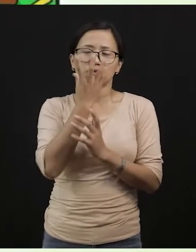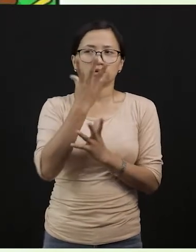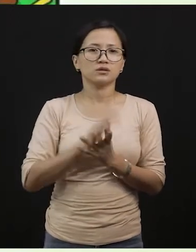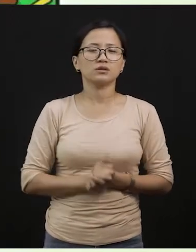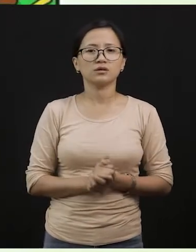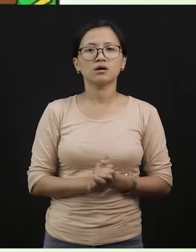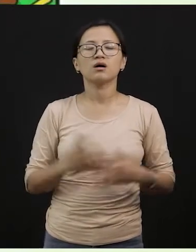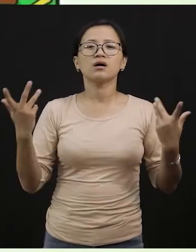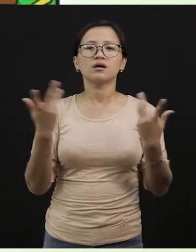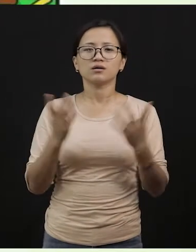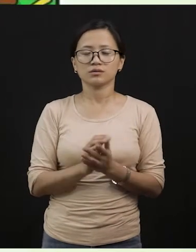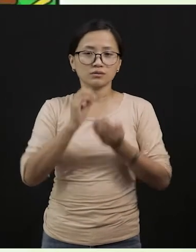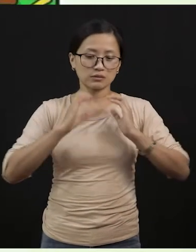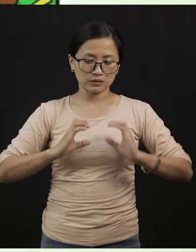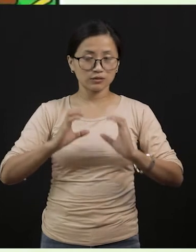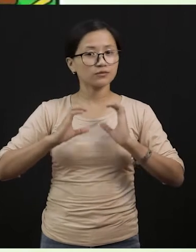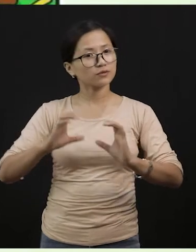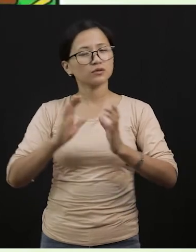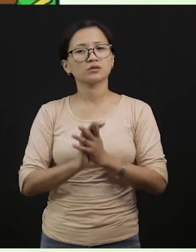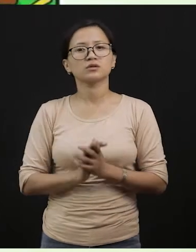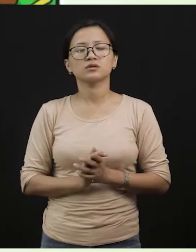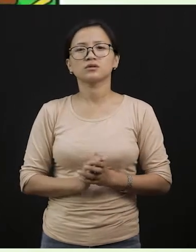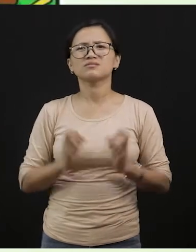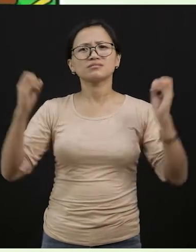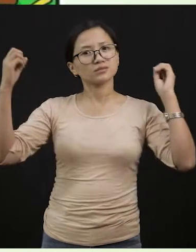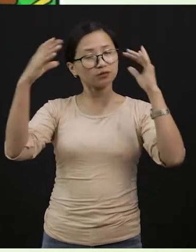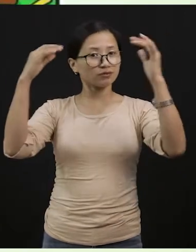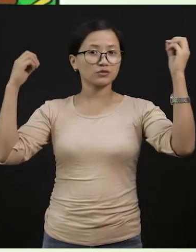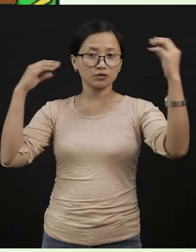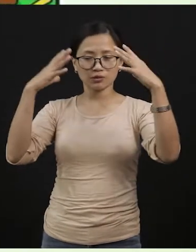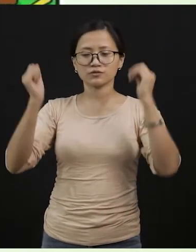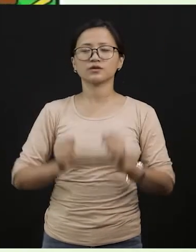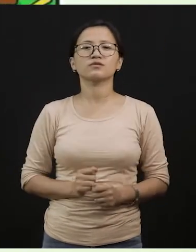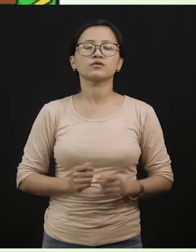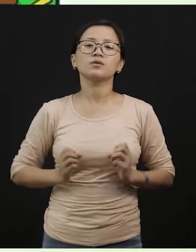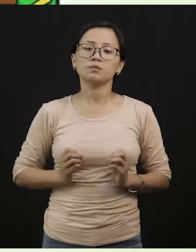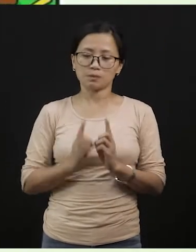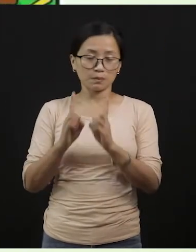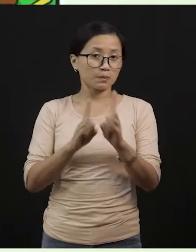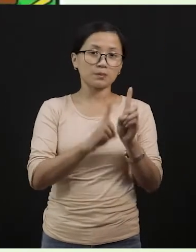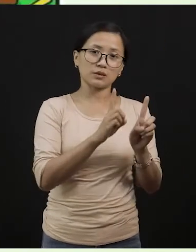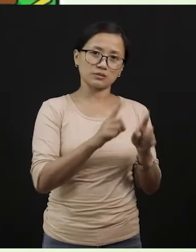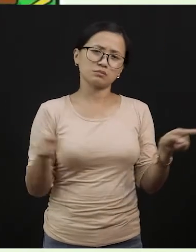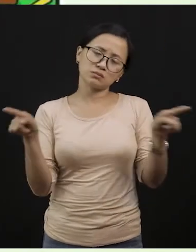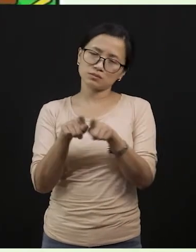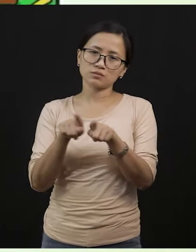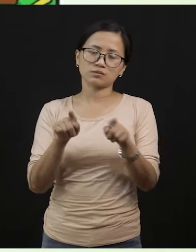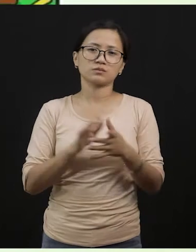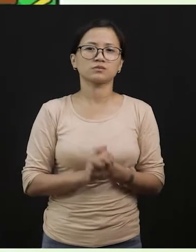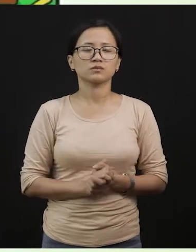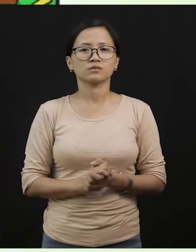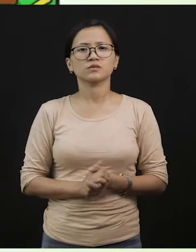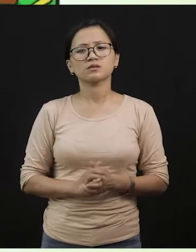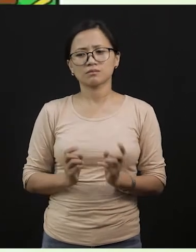flowers. This is how we care for the environment and also for plants. Plants are also